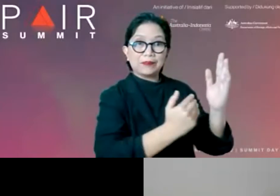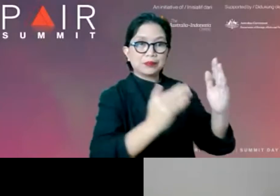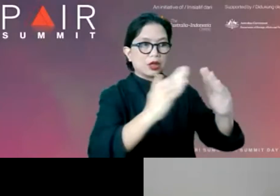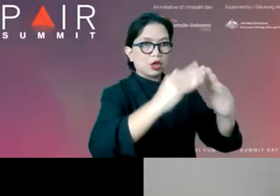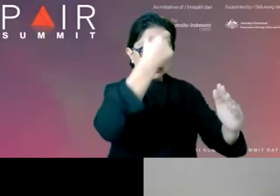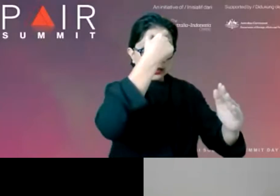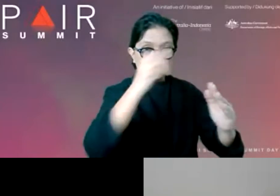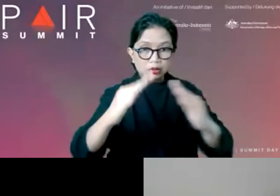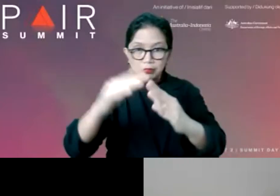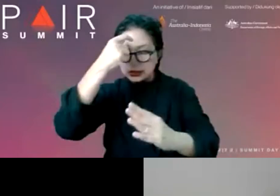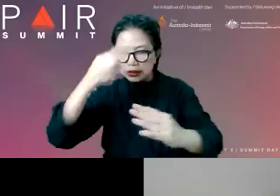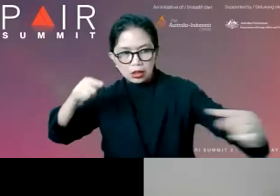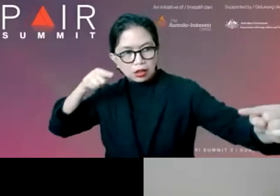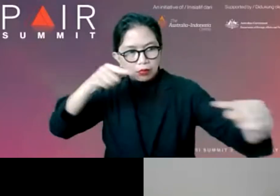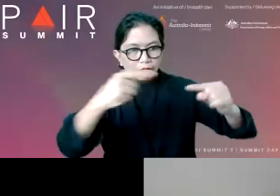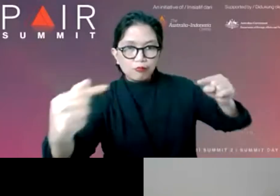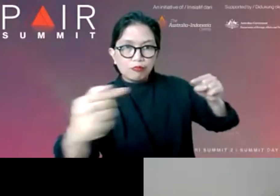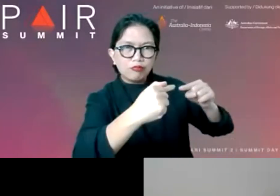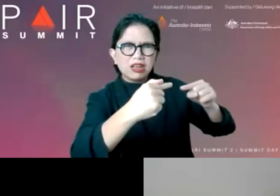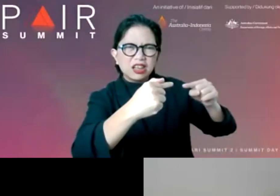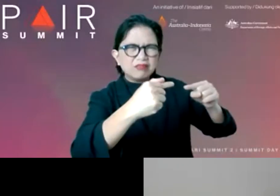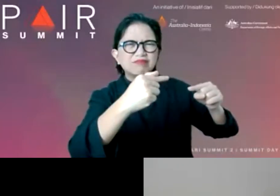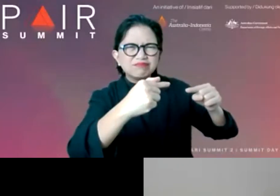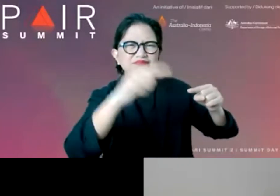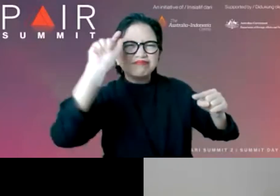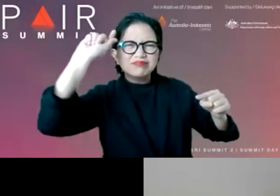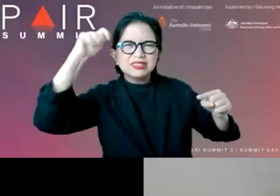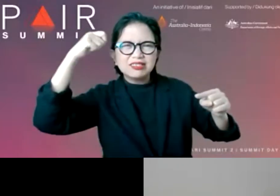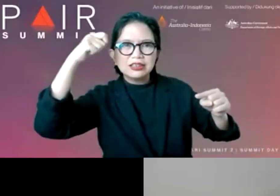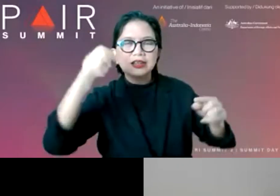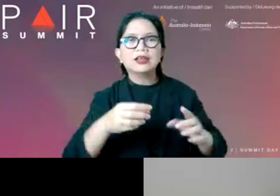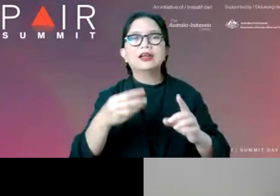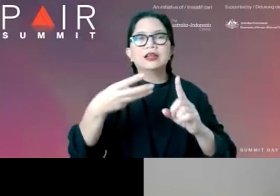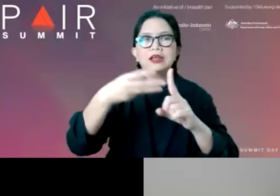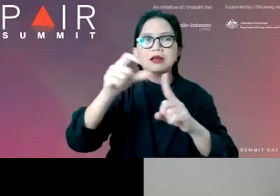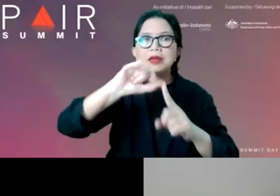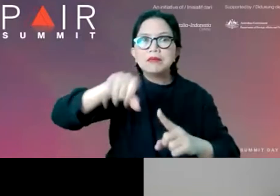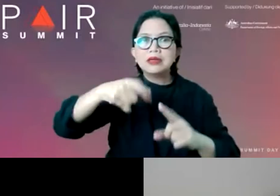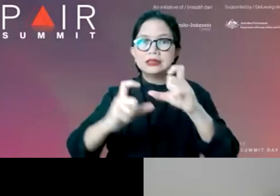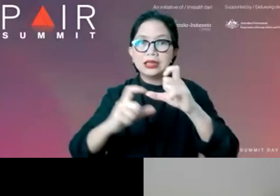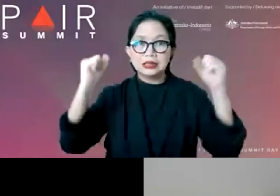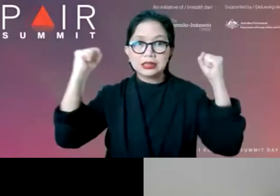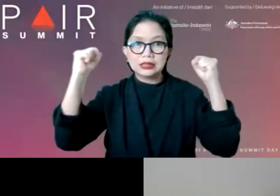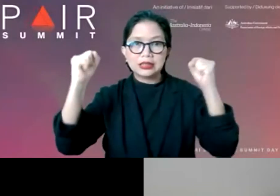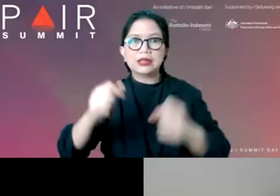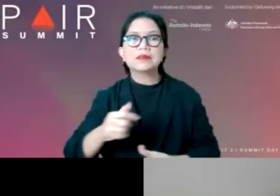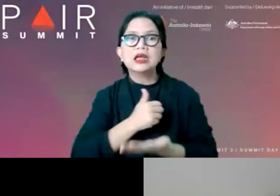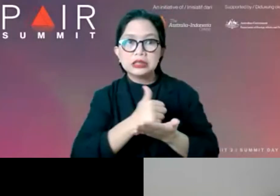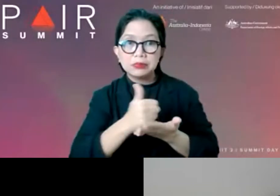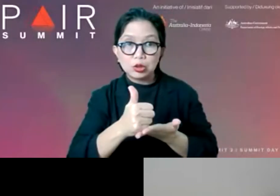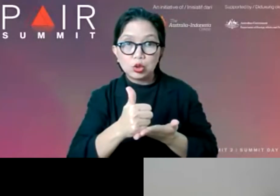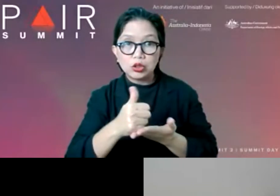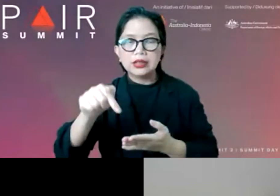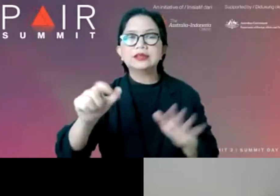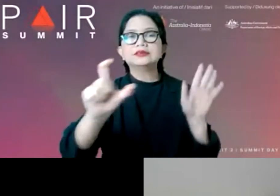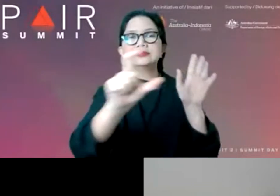complicated. The coming of BPJS Kesehatan, the Jaminan Kesehatan Nasional, is actually one of the examples to improve